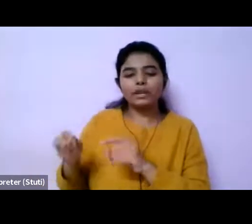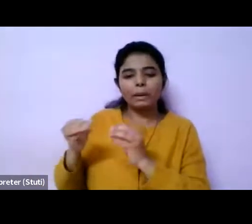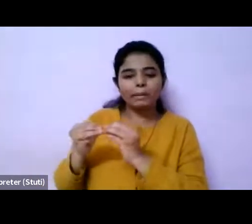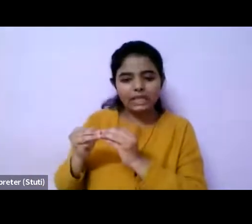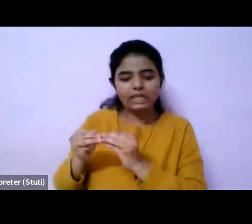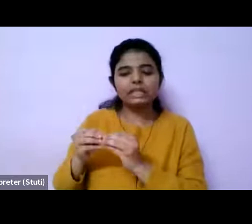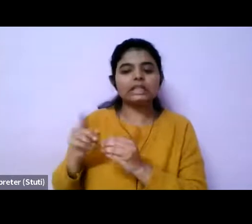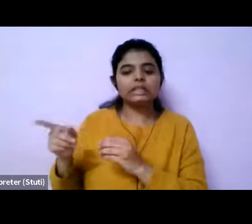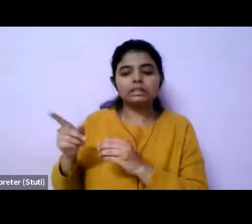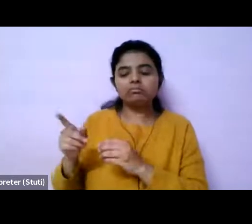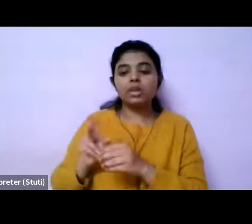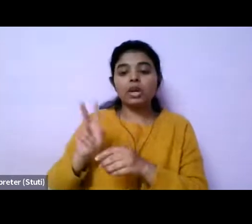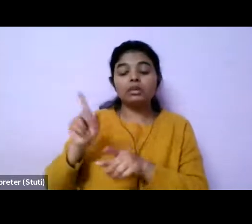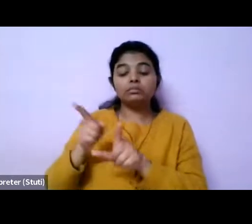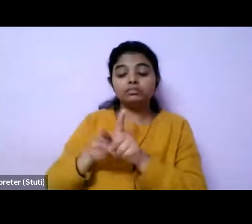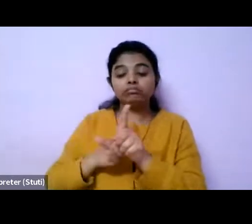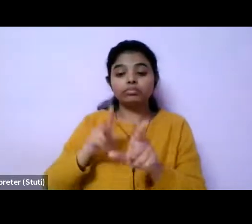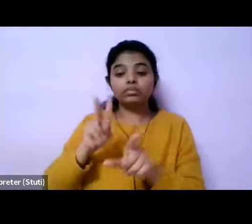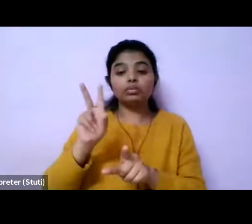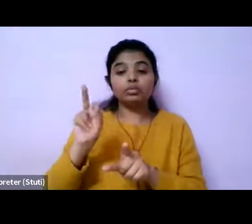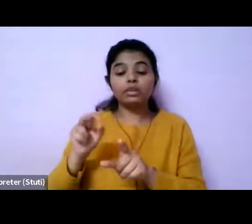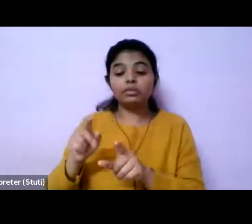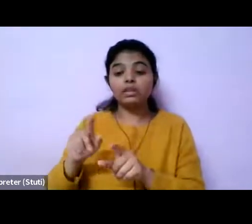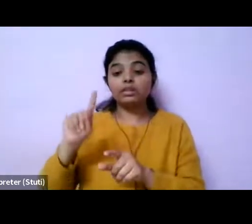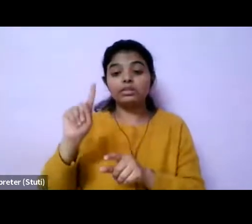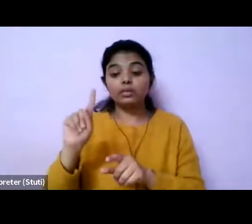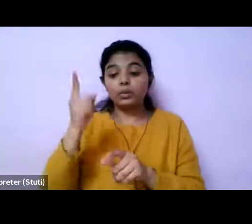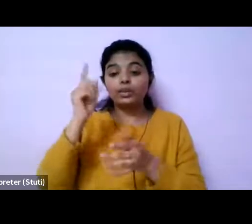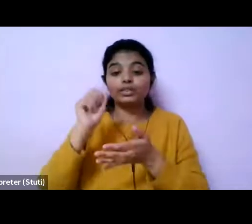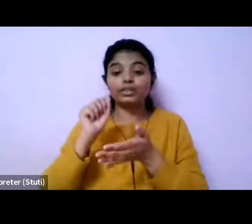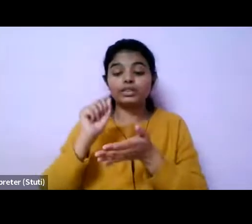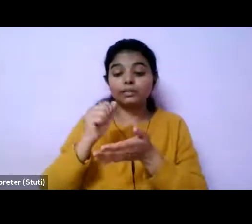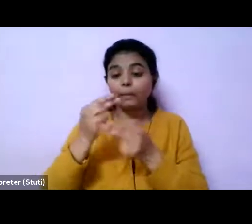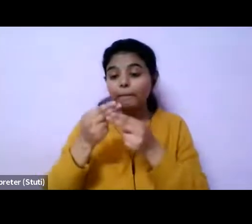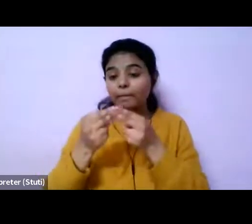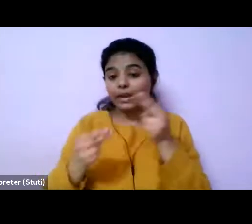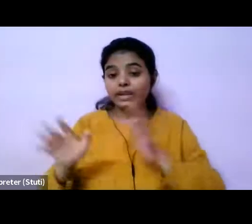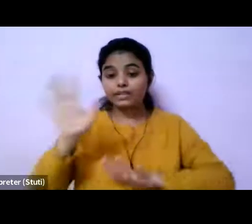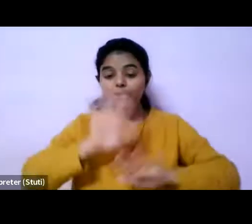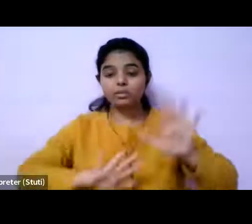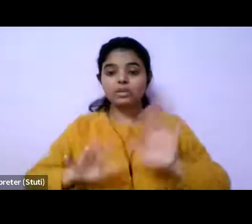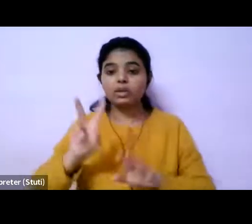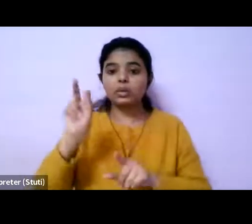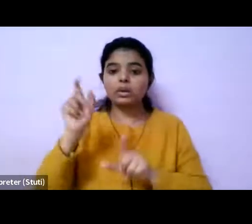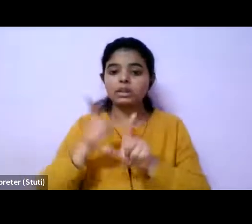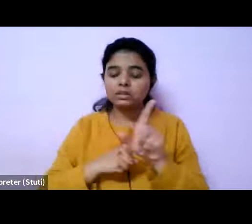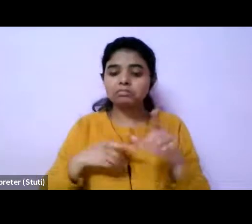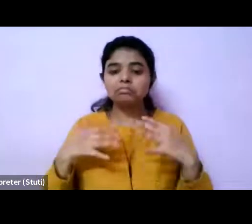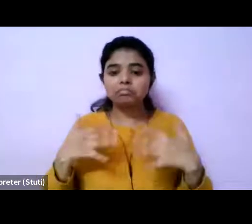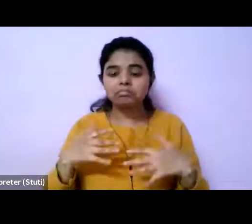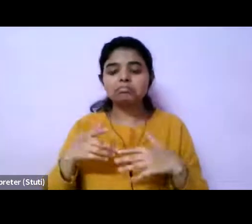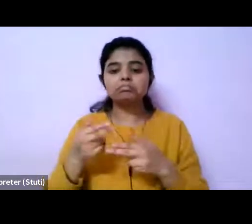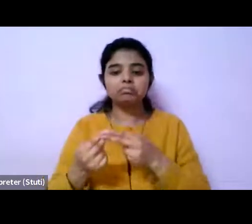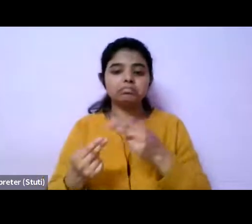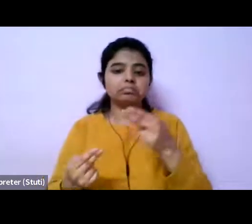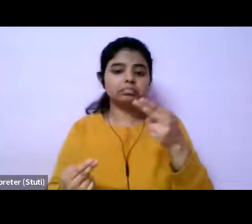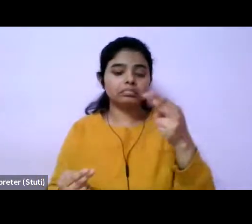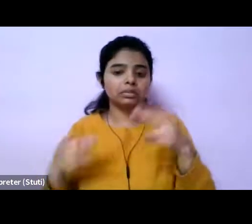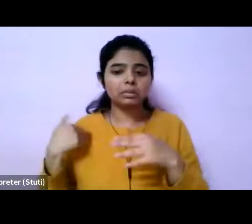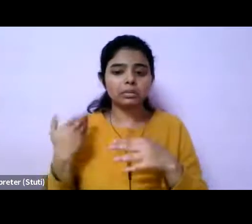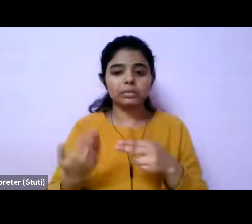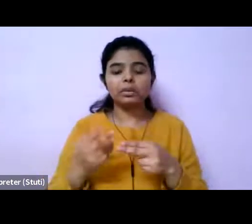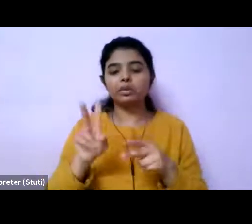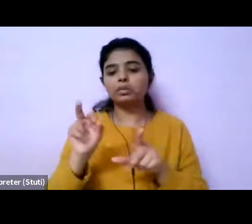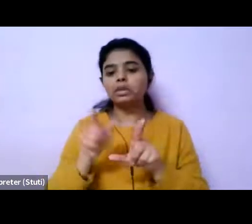him 20 years to write his first composition. Tara finds herself attached to Beethoven, who wrote some of his most renowned